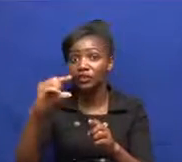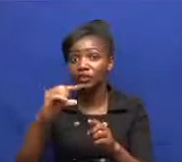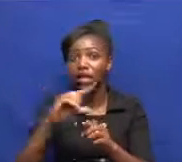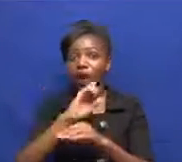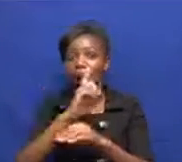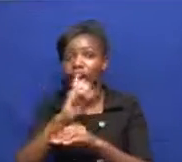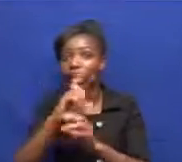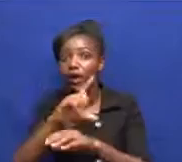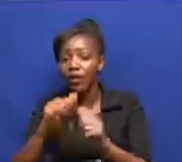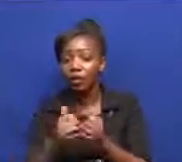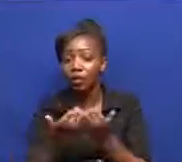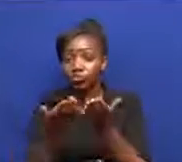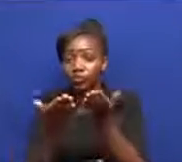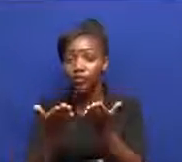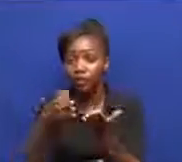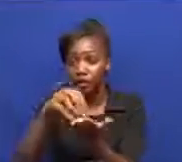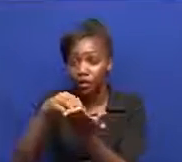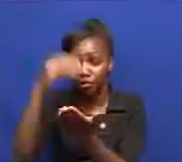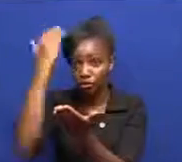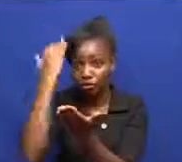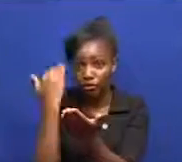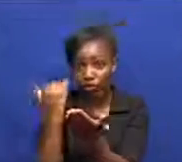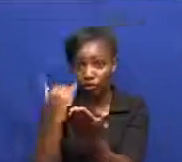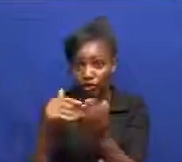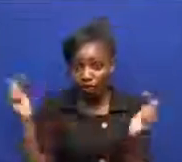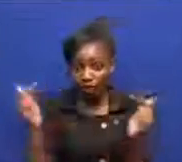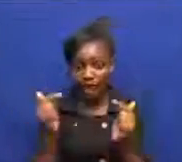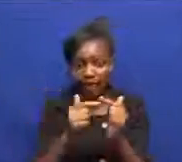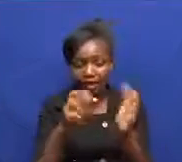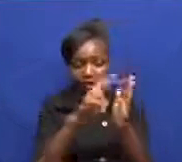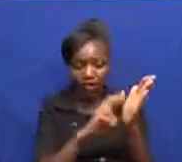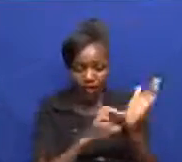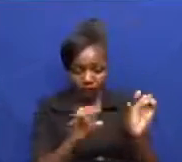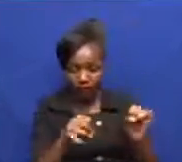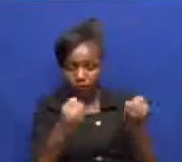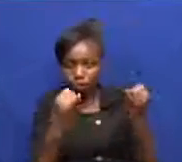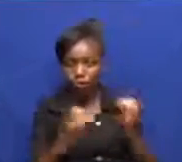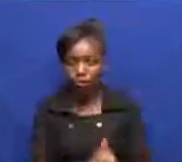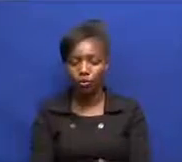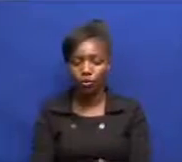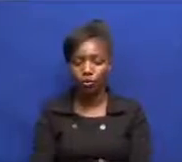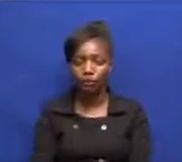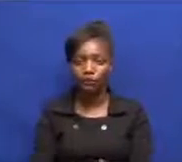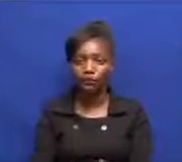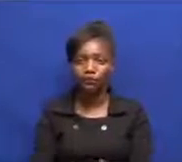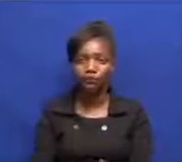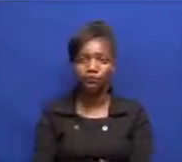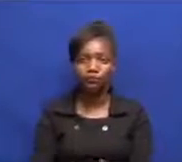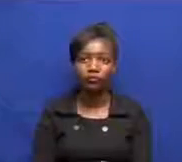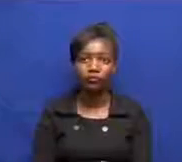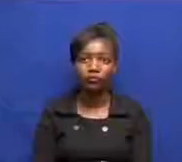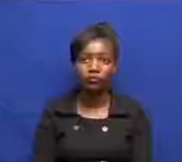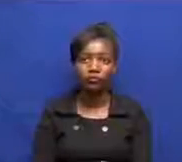of moving to court to challenge these regulations. Mwangi Maina, TV 47, Nairobi.